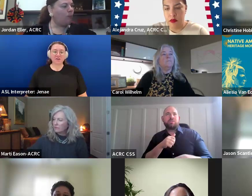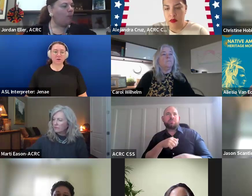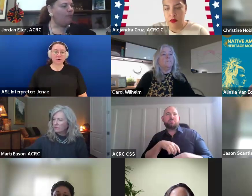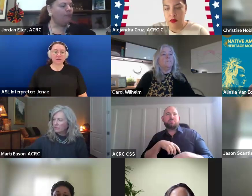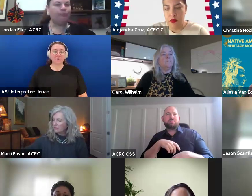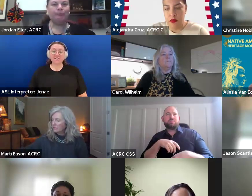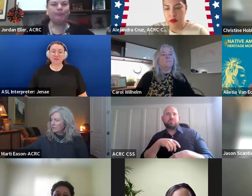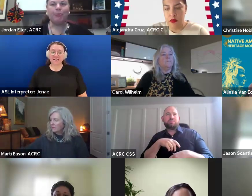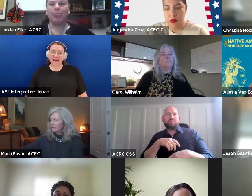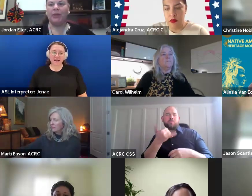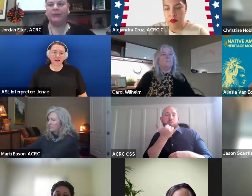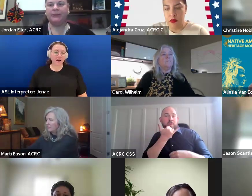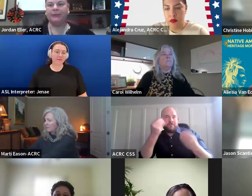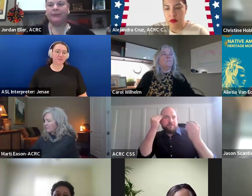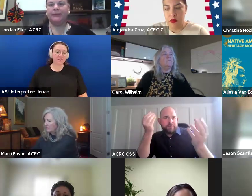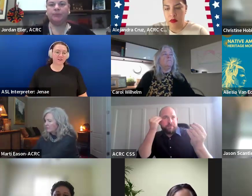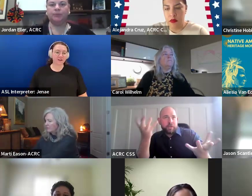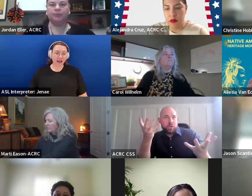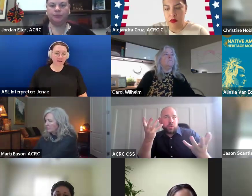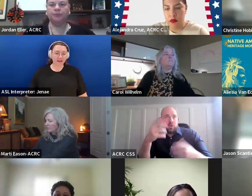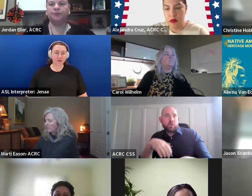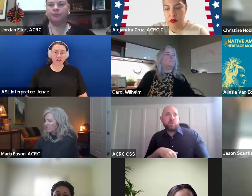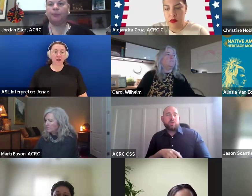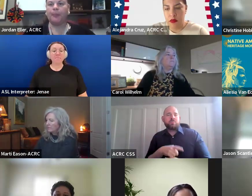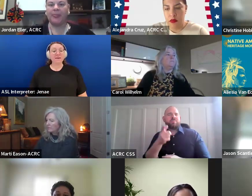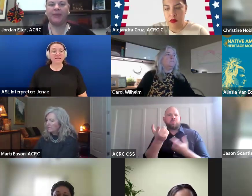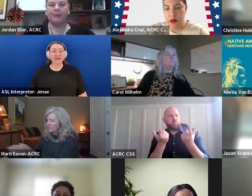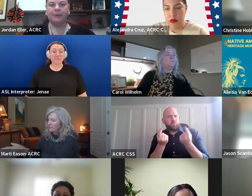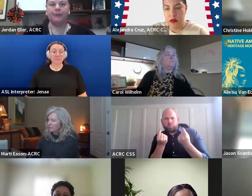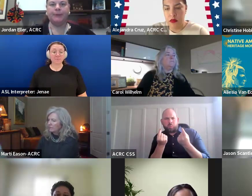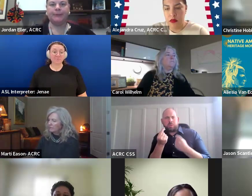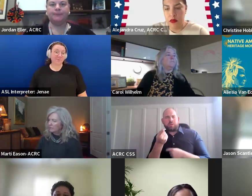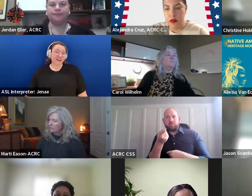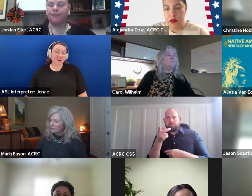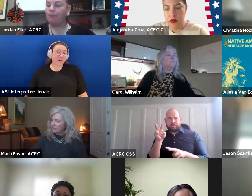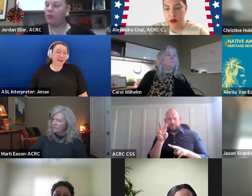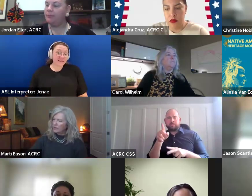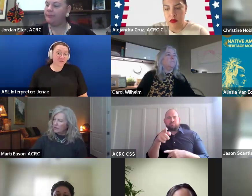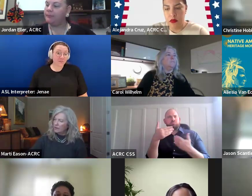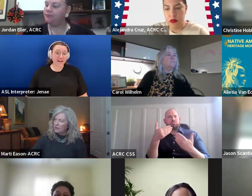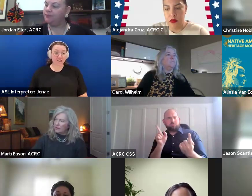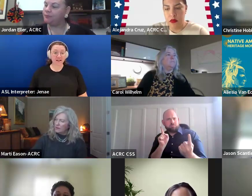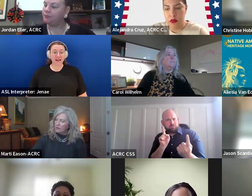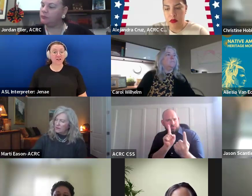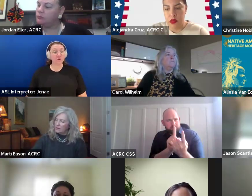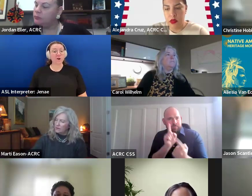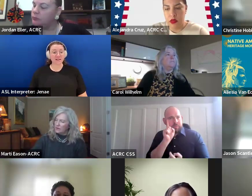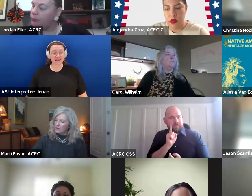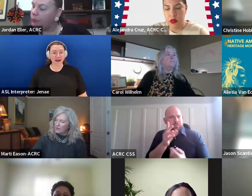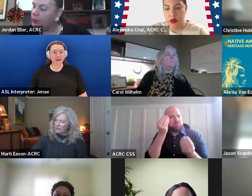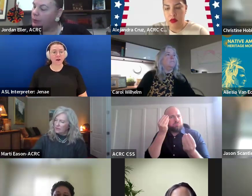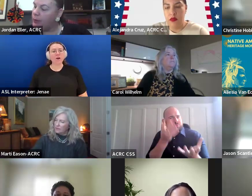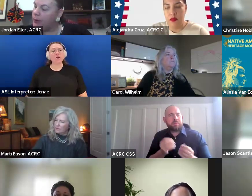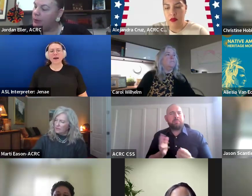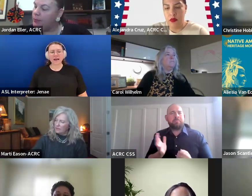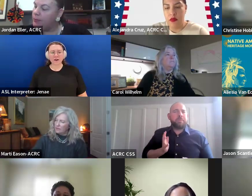the interpreter is misunderstanding or having a specific challenge. Maybe they're interpreting misinformation and you